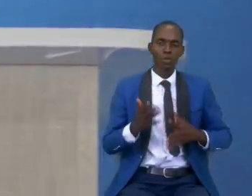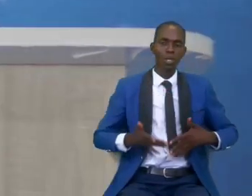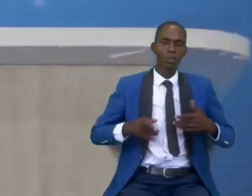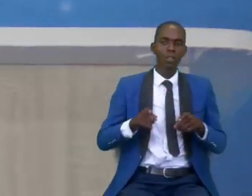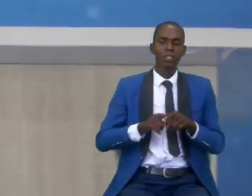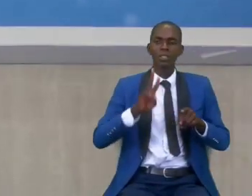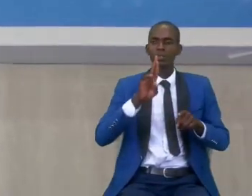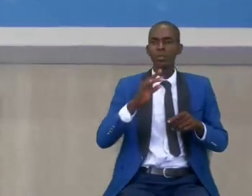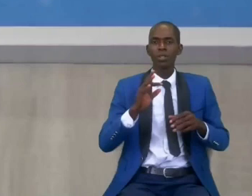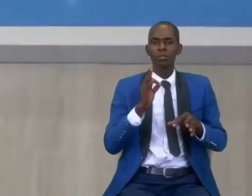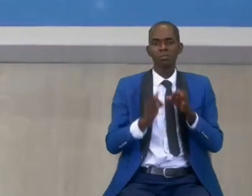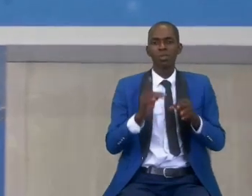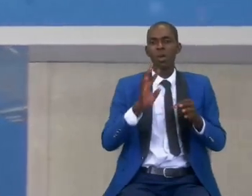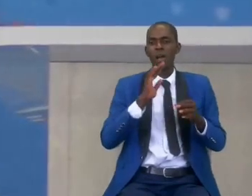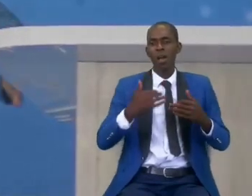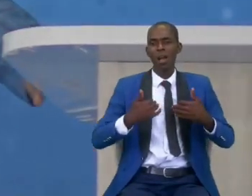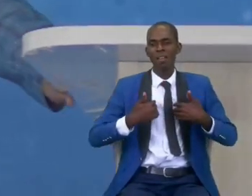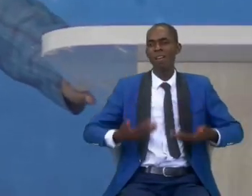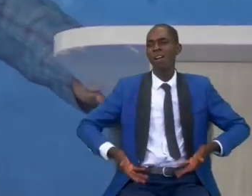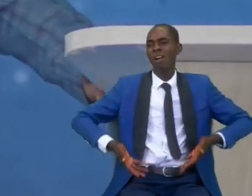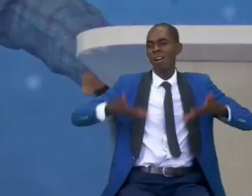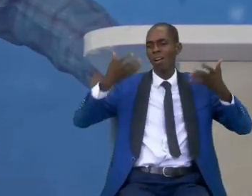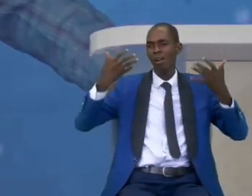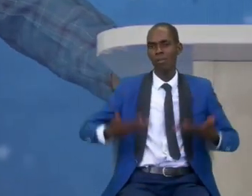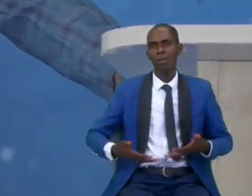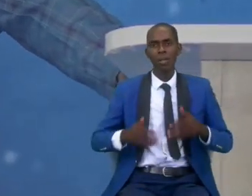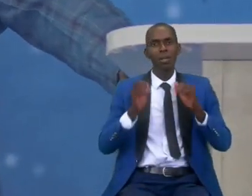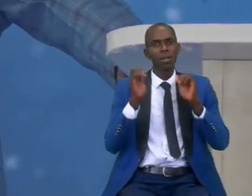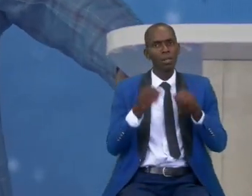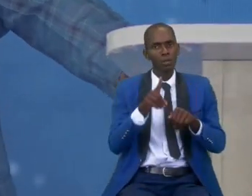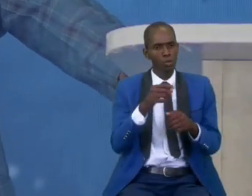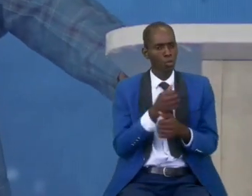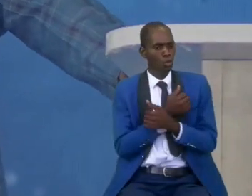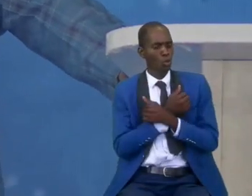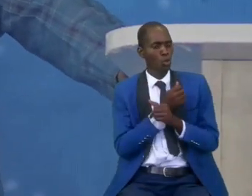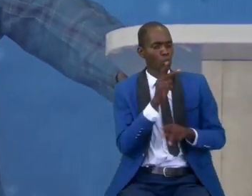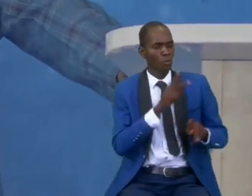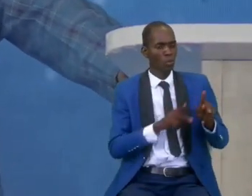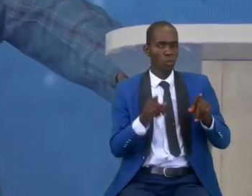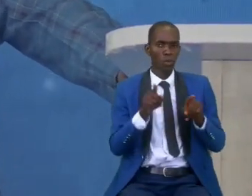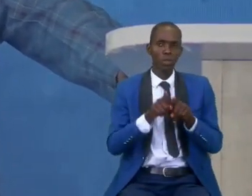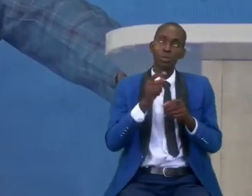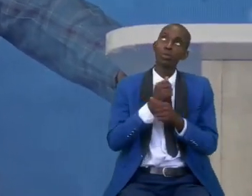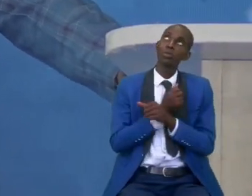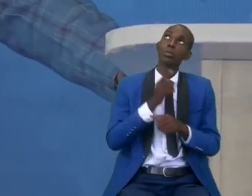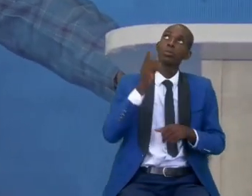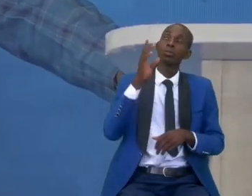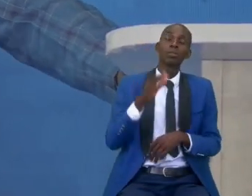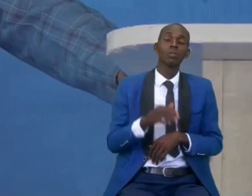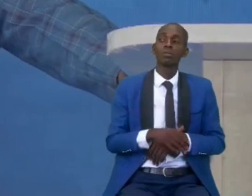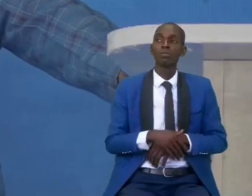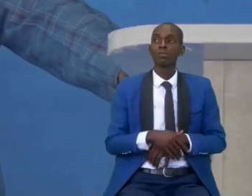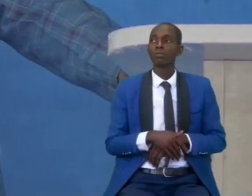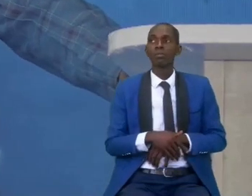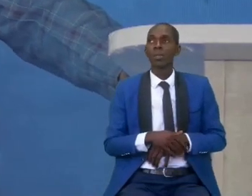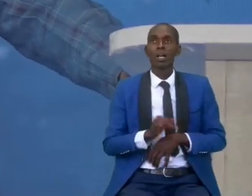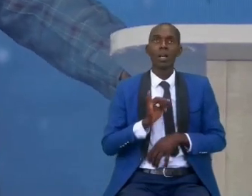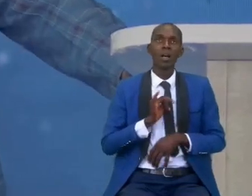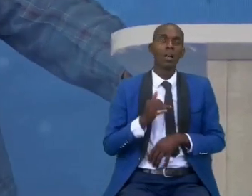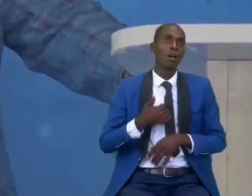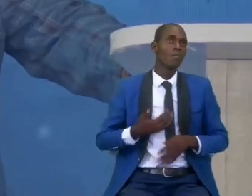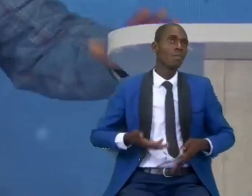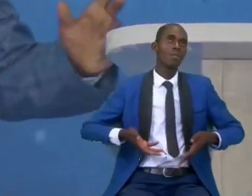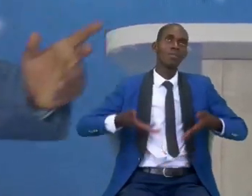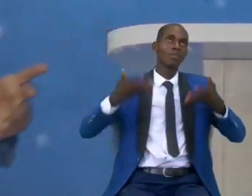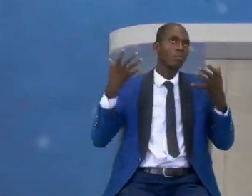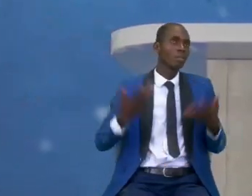love people as you love God? I don't have time. I'm carrying a great load. I'm carrying a big load. I don't know what God is going to become